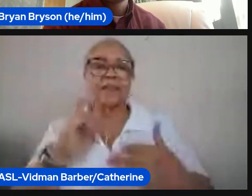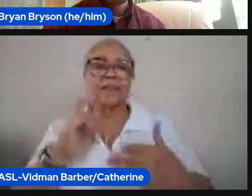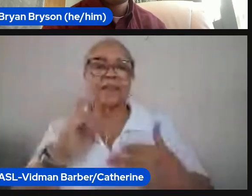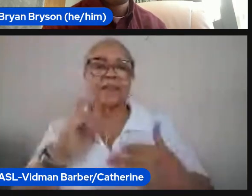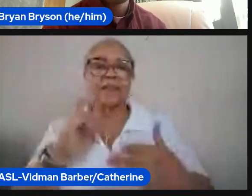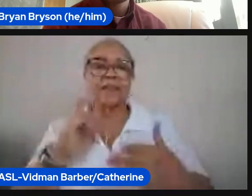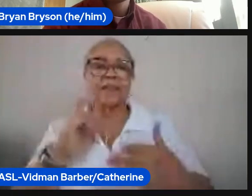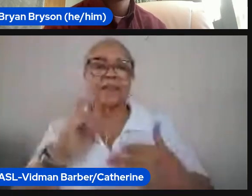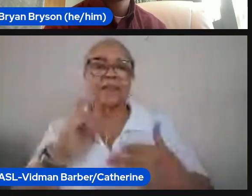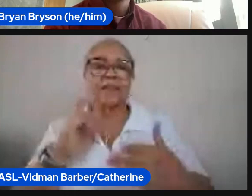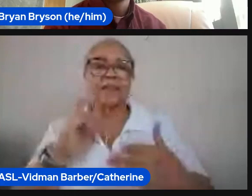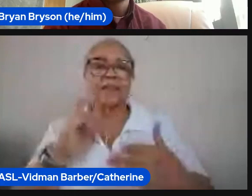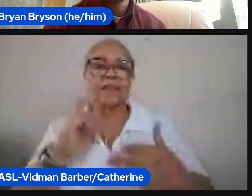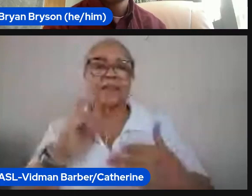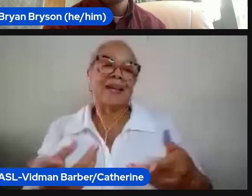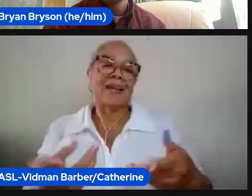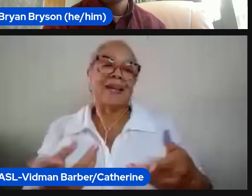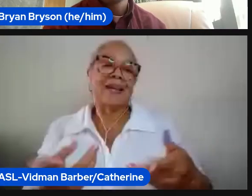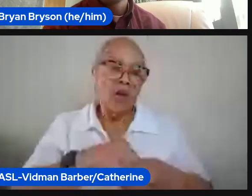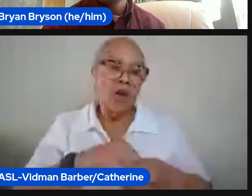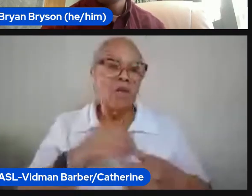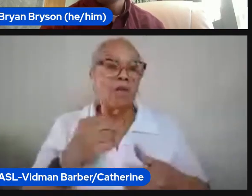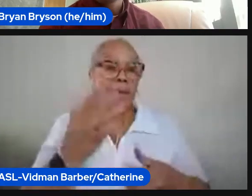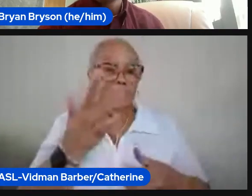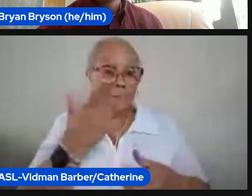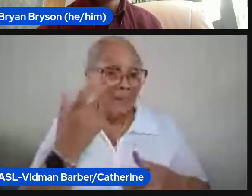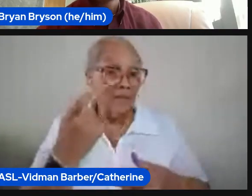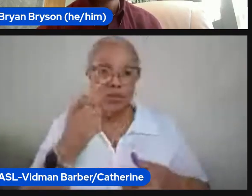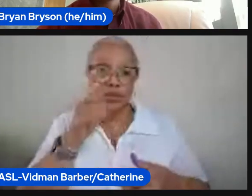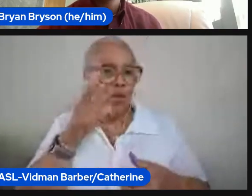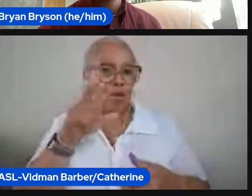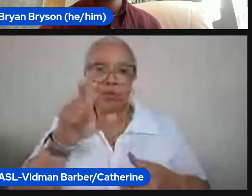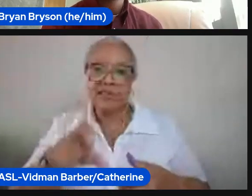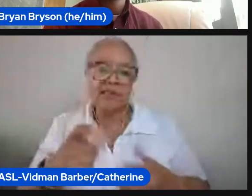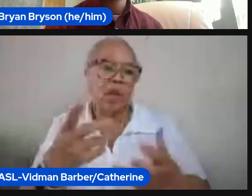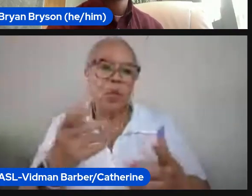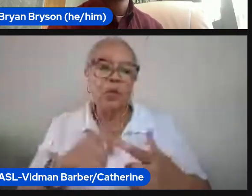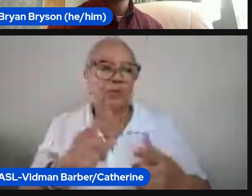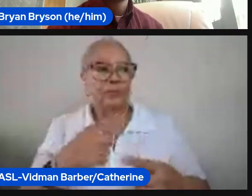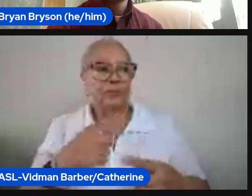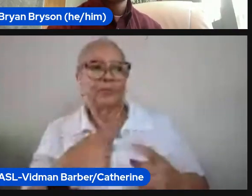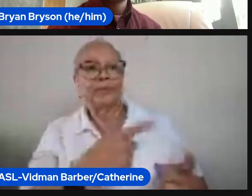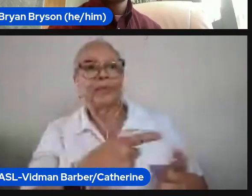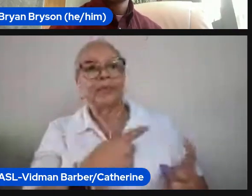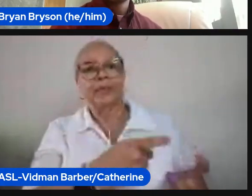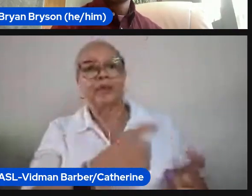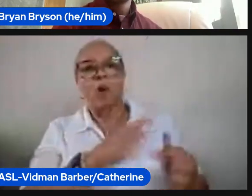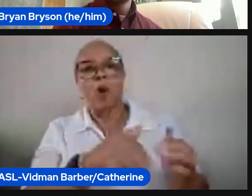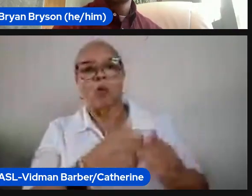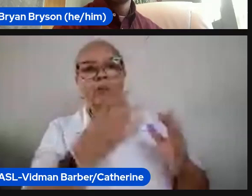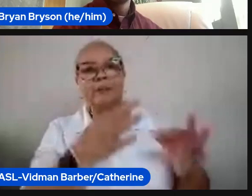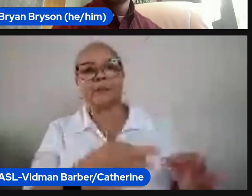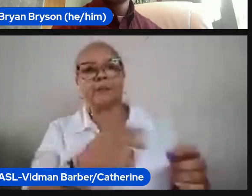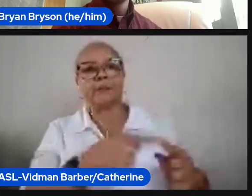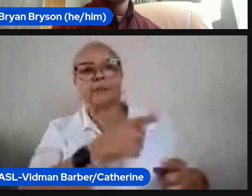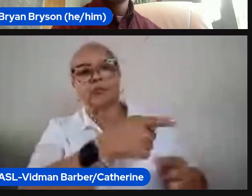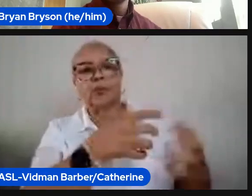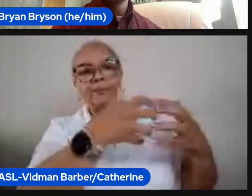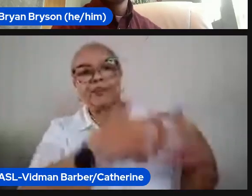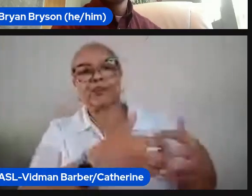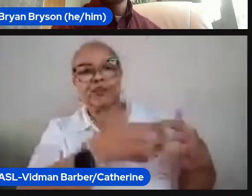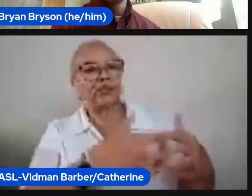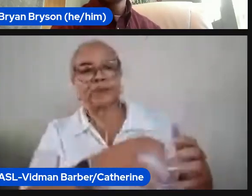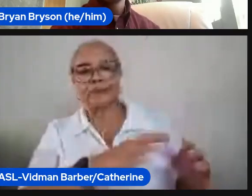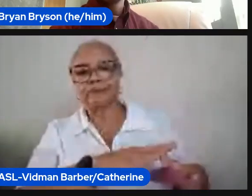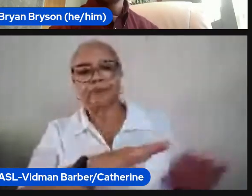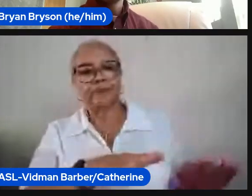as well, because you don't necessarily want to delegate all of the decisions to a machine.